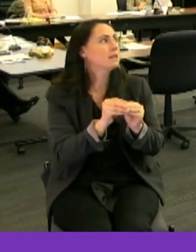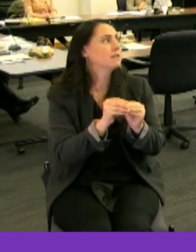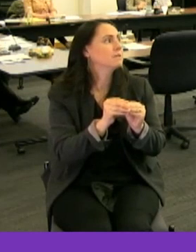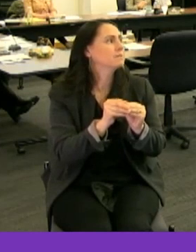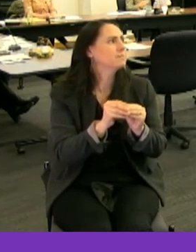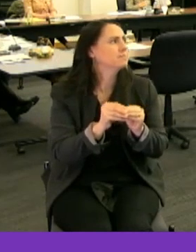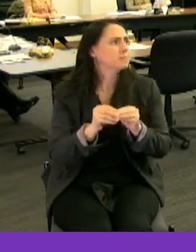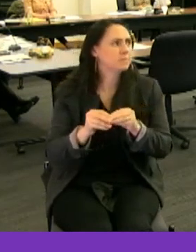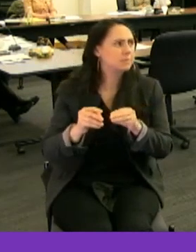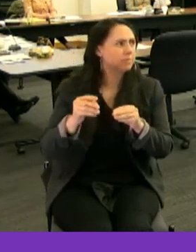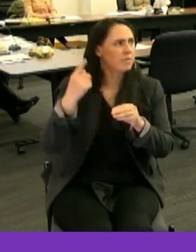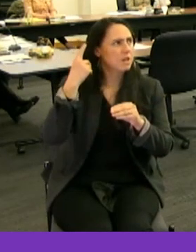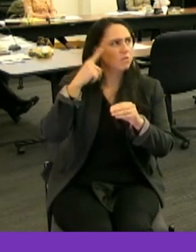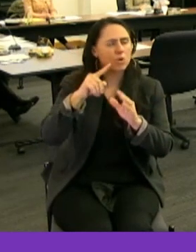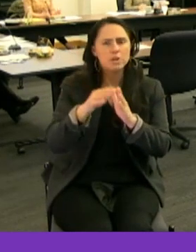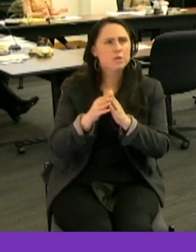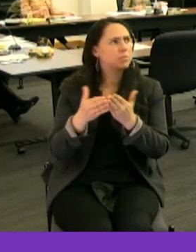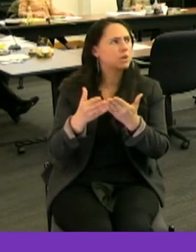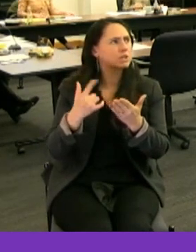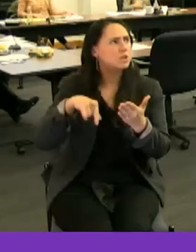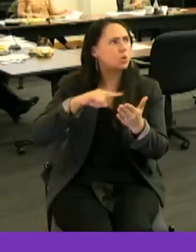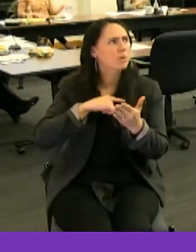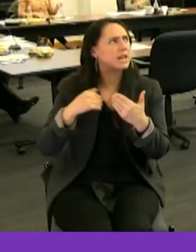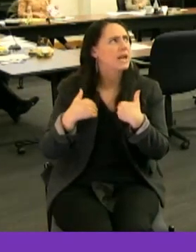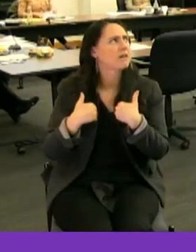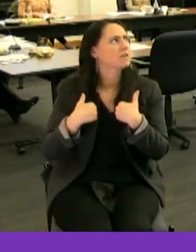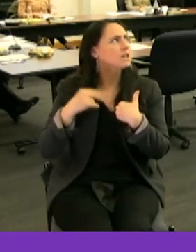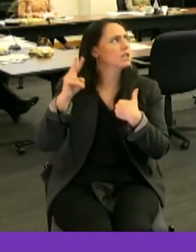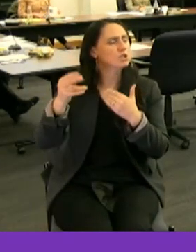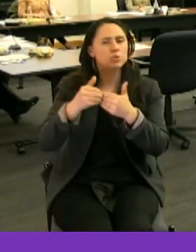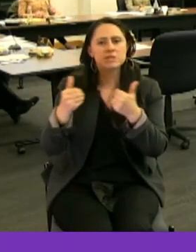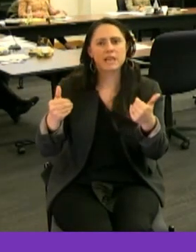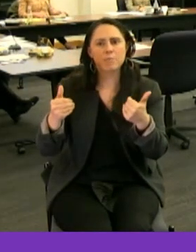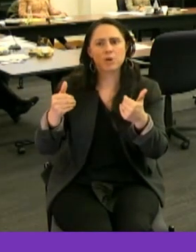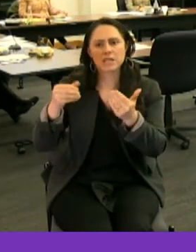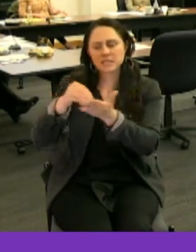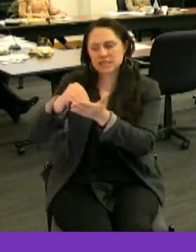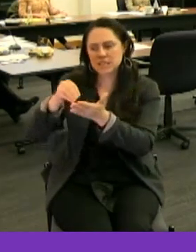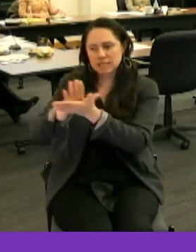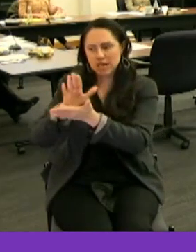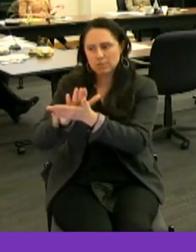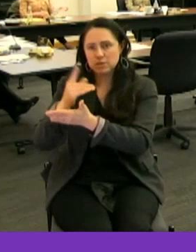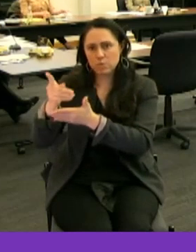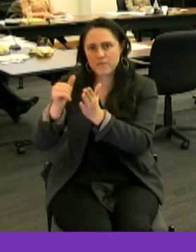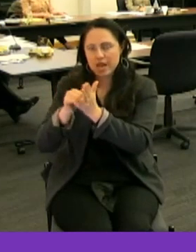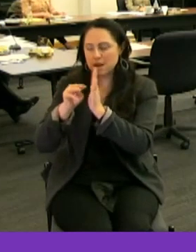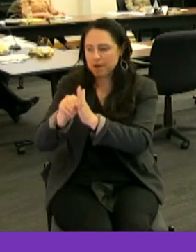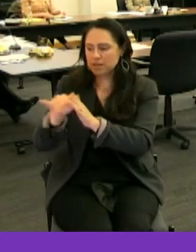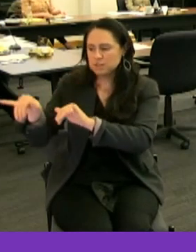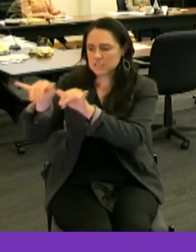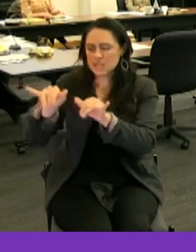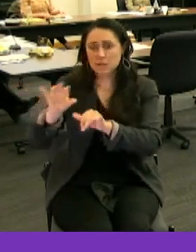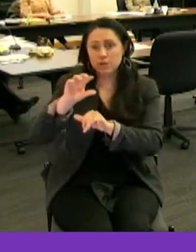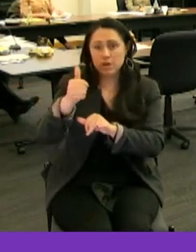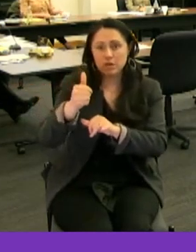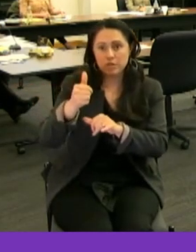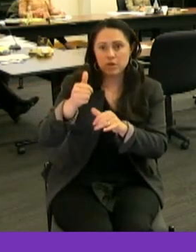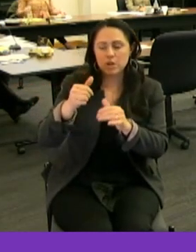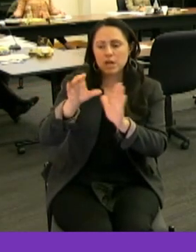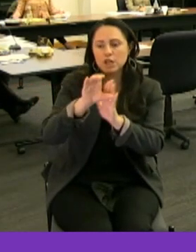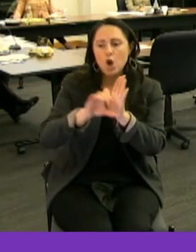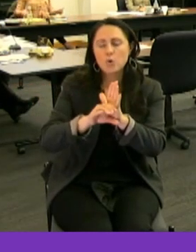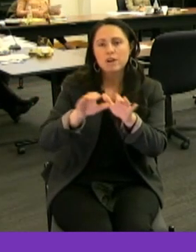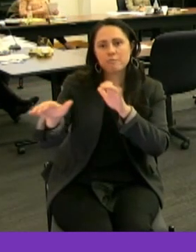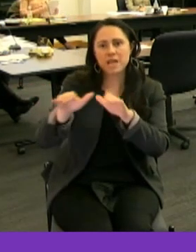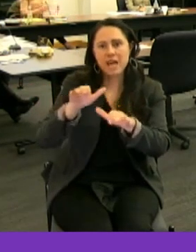our board books, basically, we have two separate documents, one that is a model standards and one that is a code of